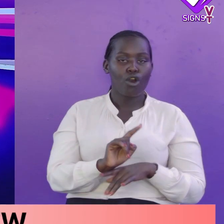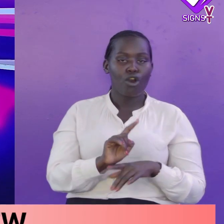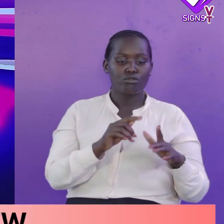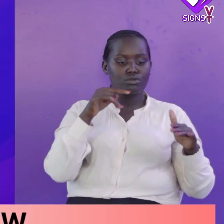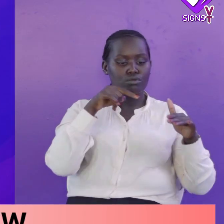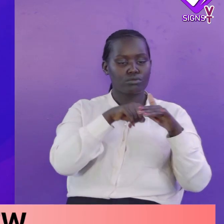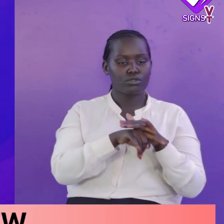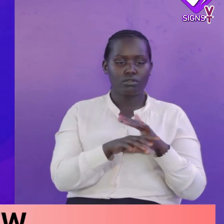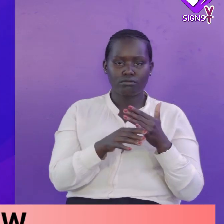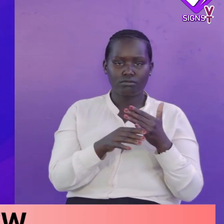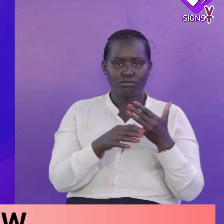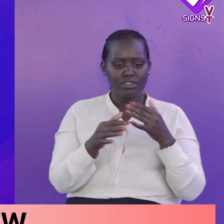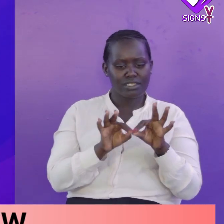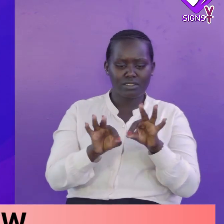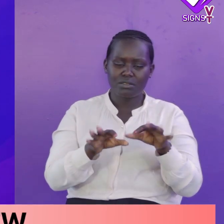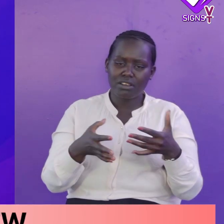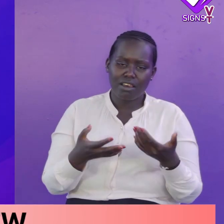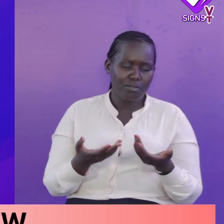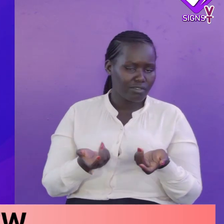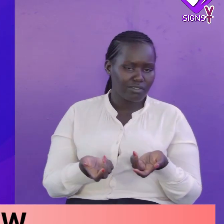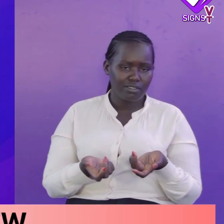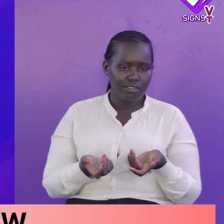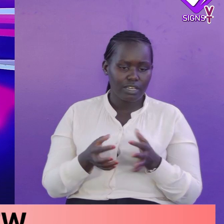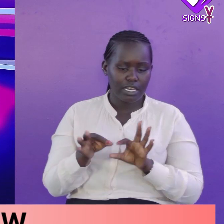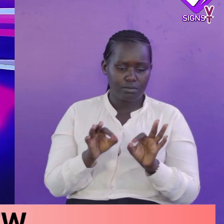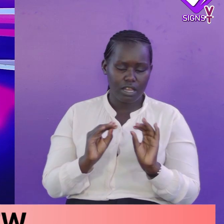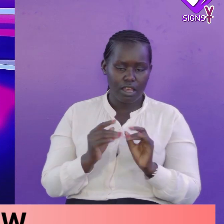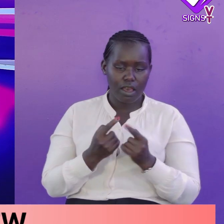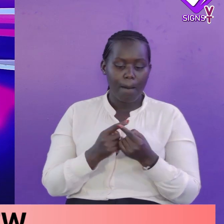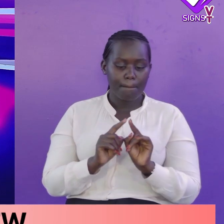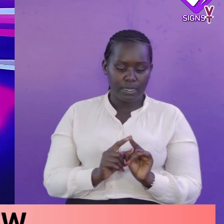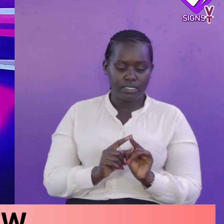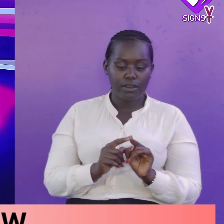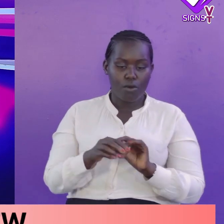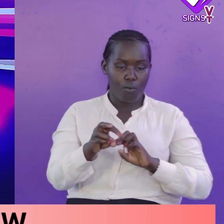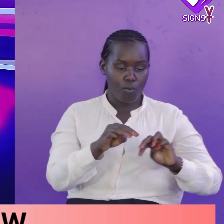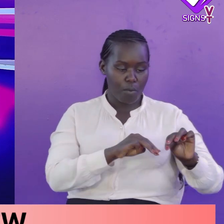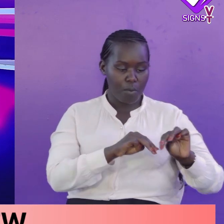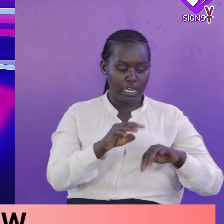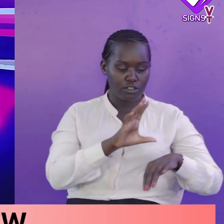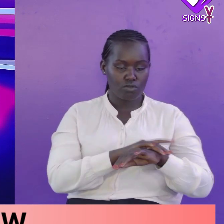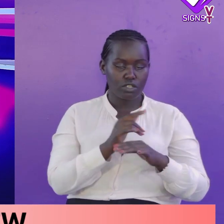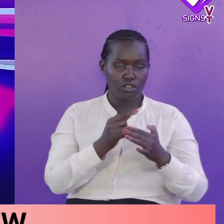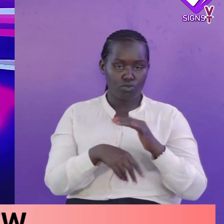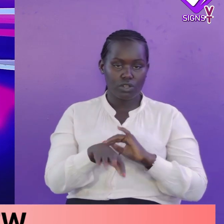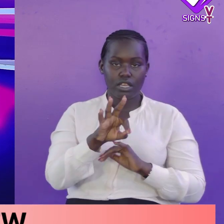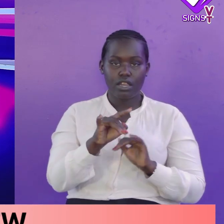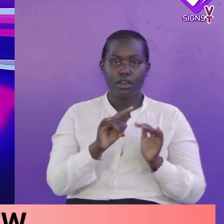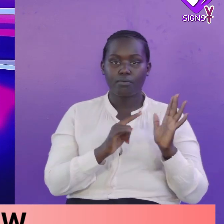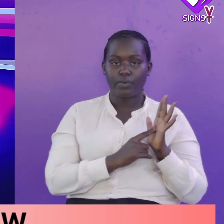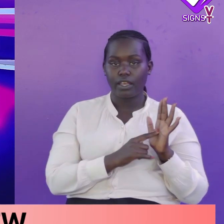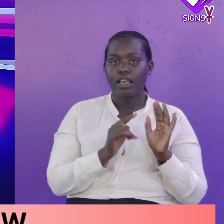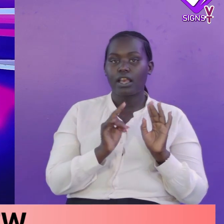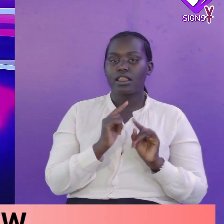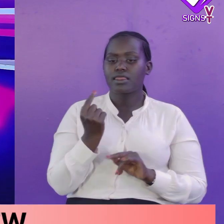So utajitetea aje? Hiyo mtego huwezi jitoa Mololo. Bora we managed to get the 3 points. Okay. That's the